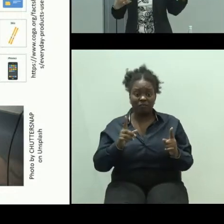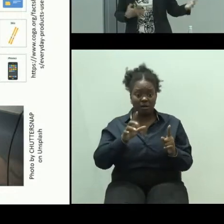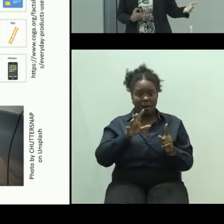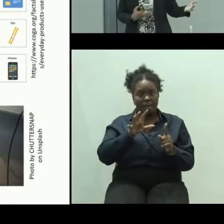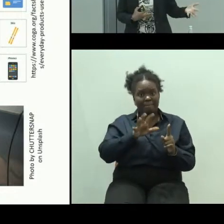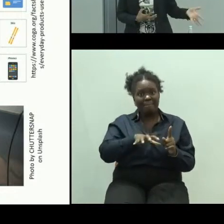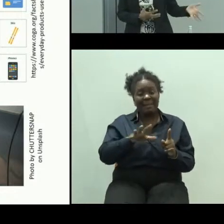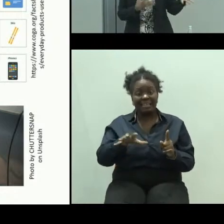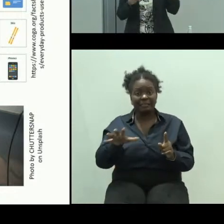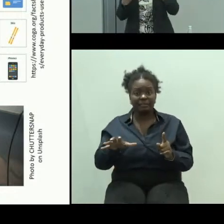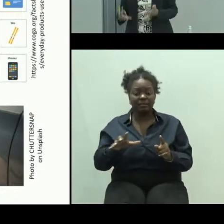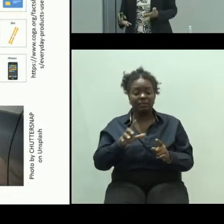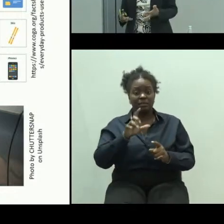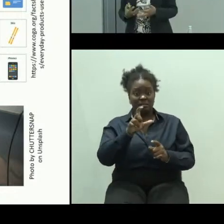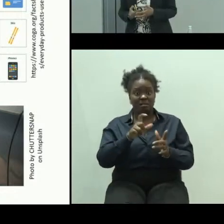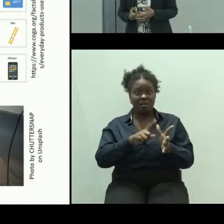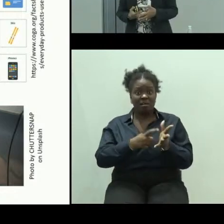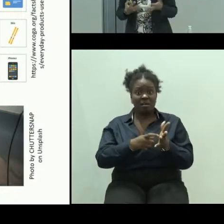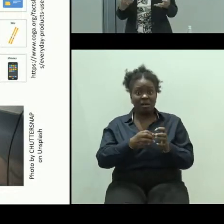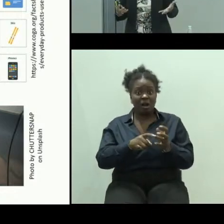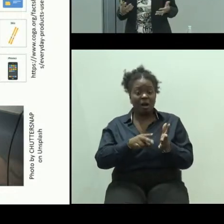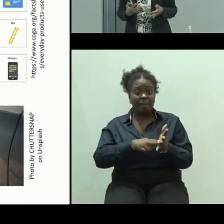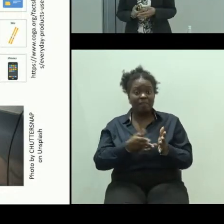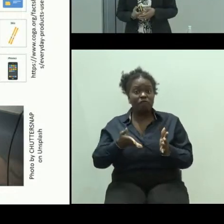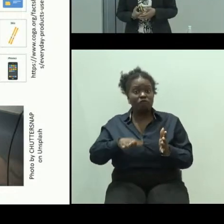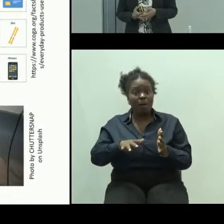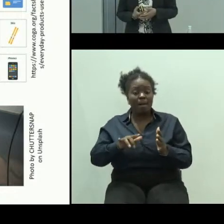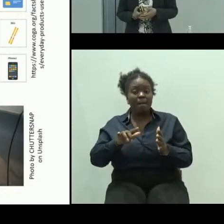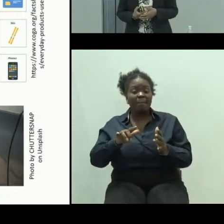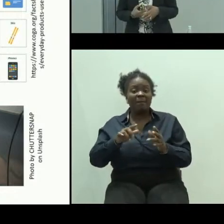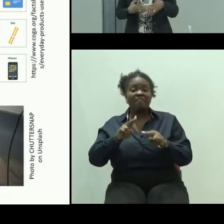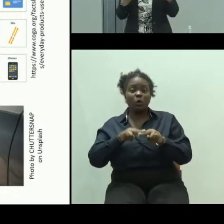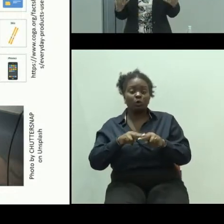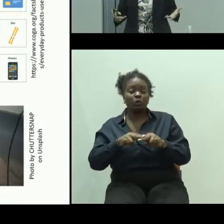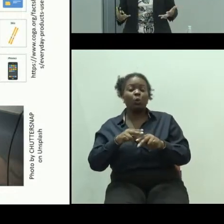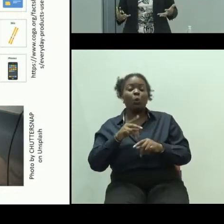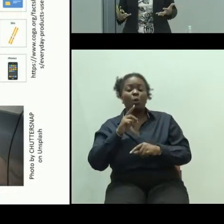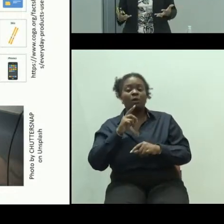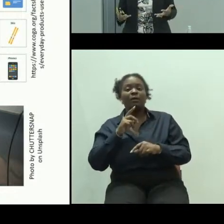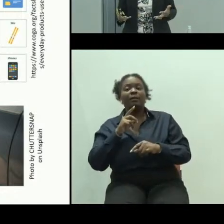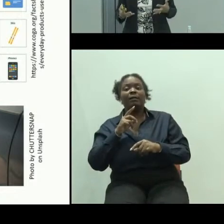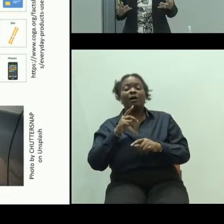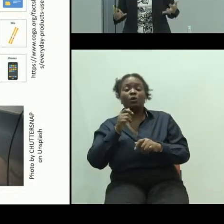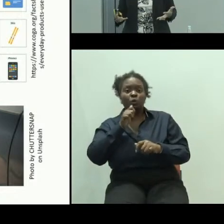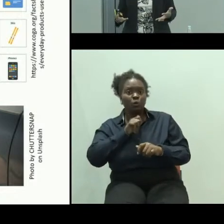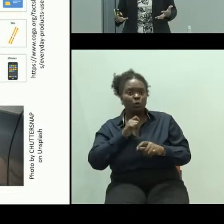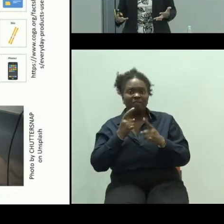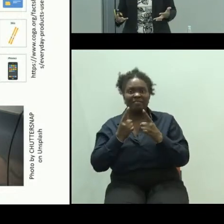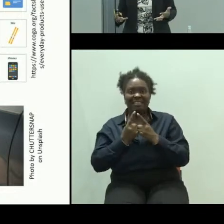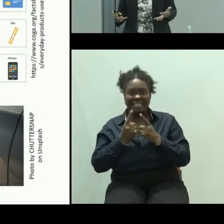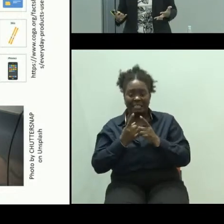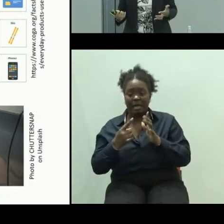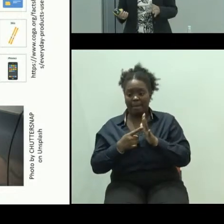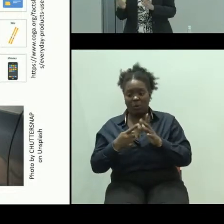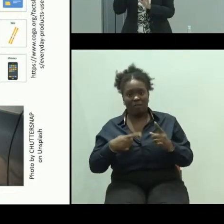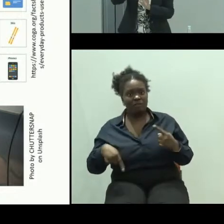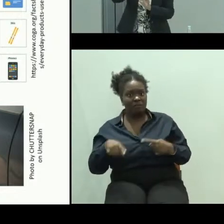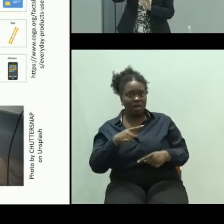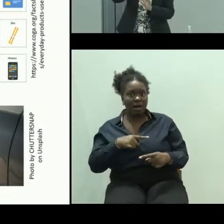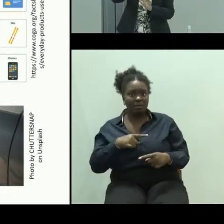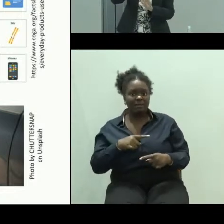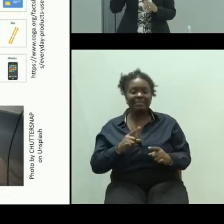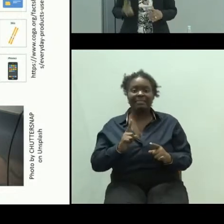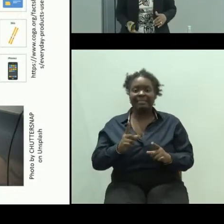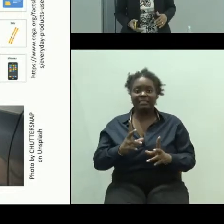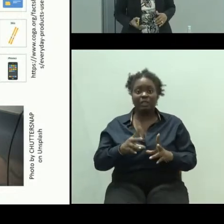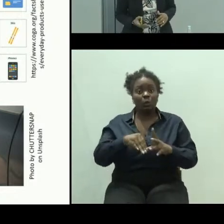this carbon that comes from petroleum or from fossil materials is used for things that are very important to us. It includes